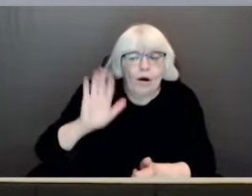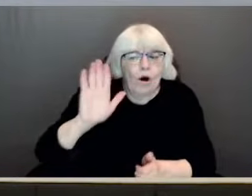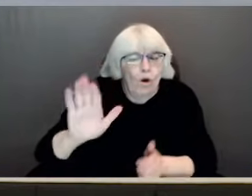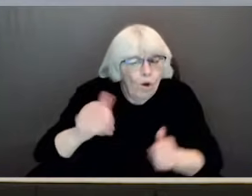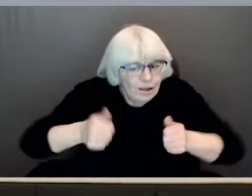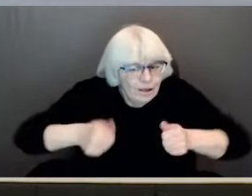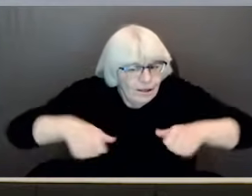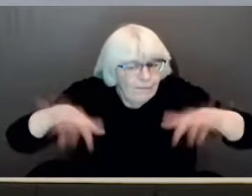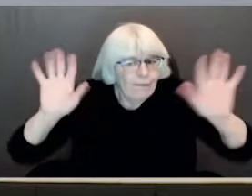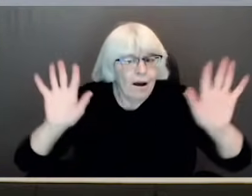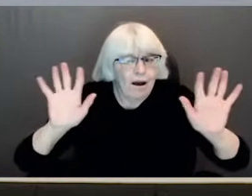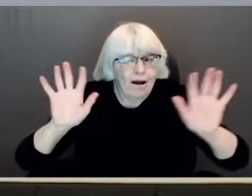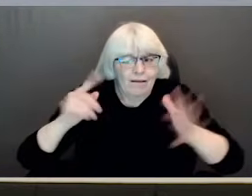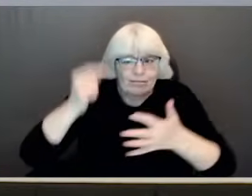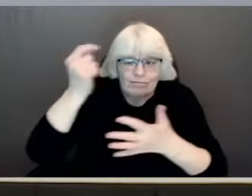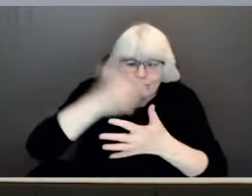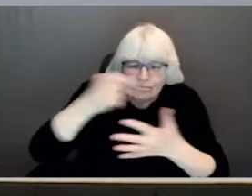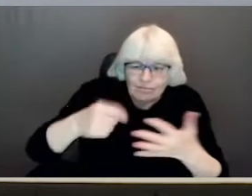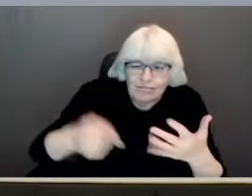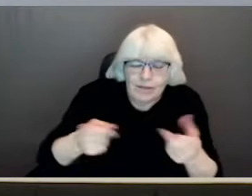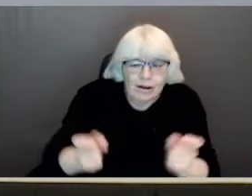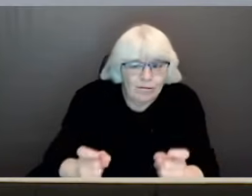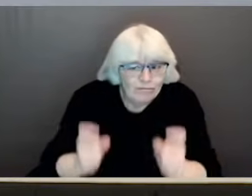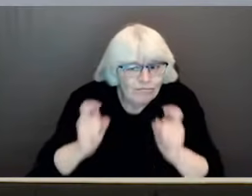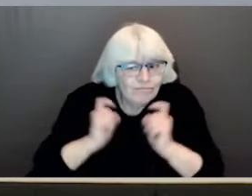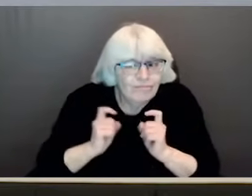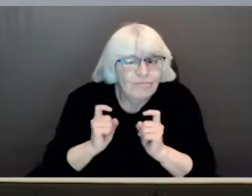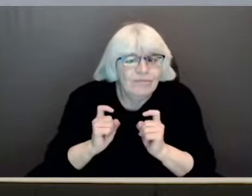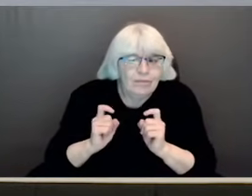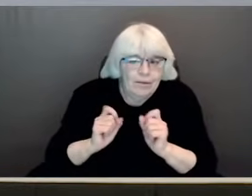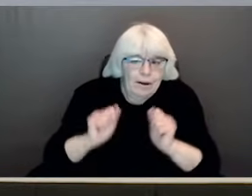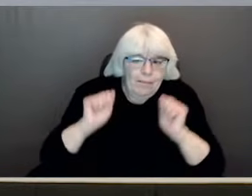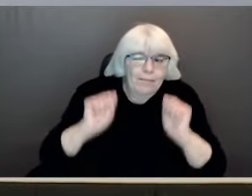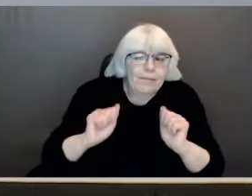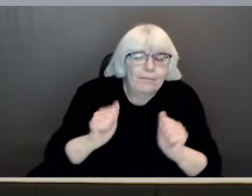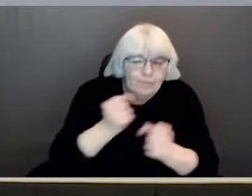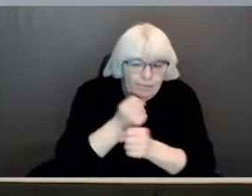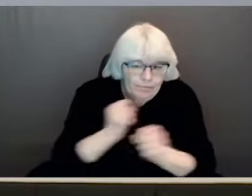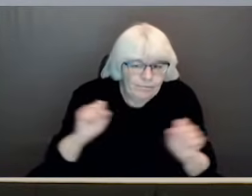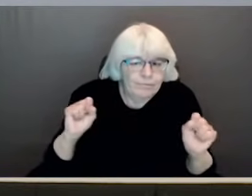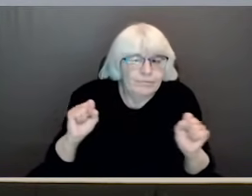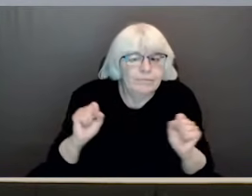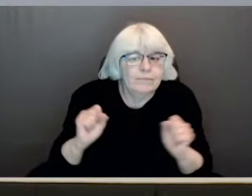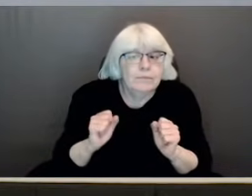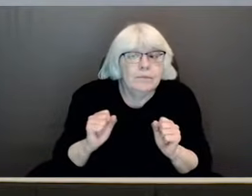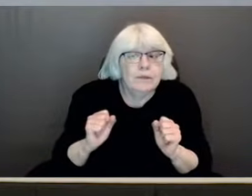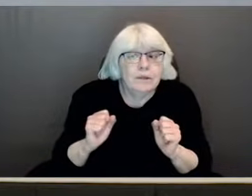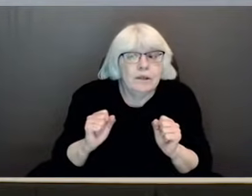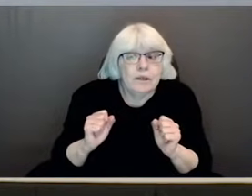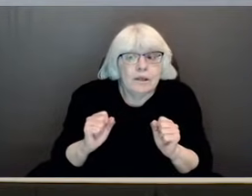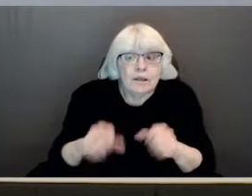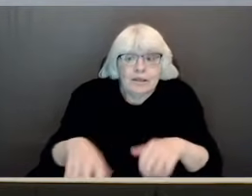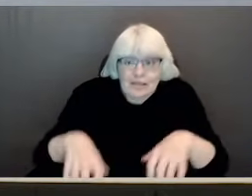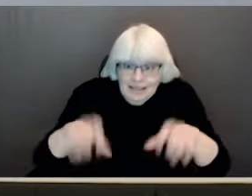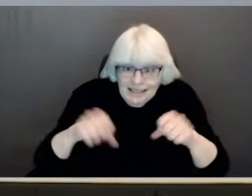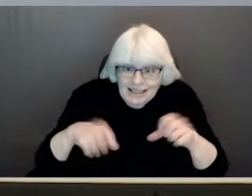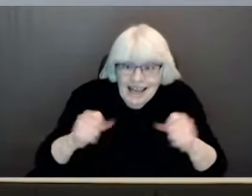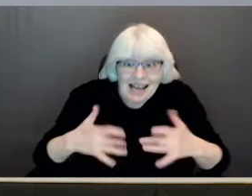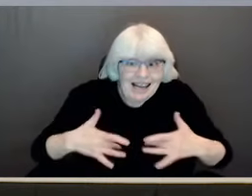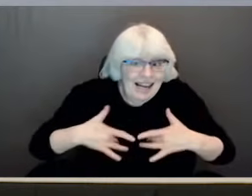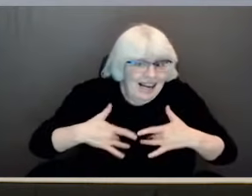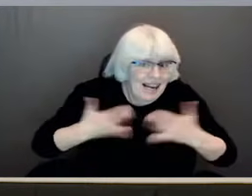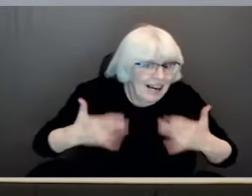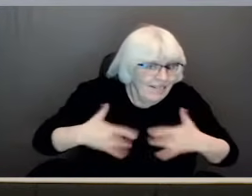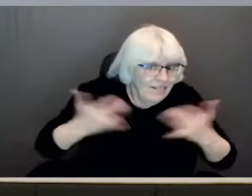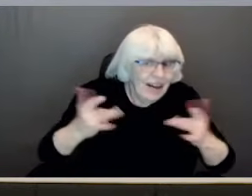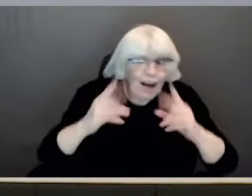and monuments throughout the province are not required to be VaxPass events, meaning attendees should maintain 6 feet of physical distance